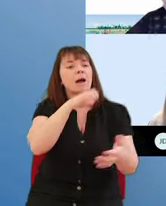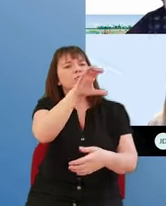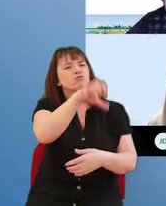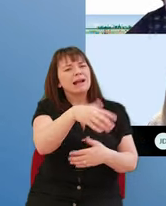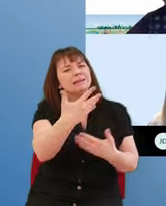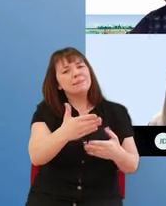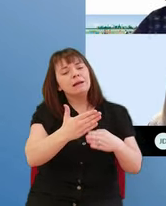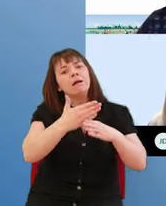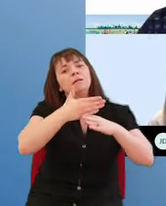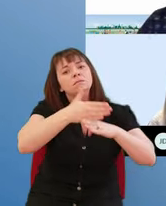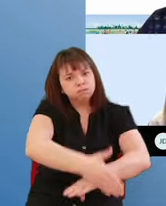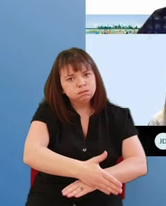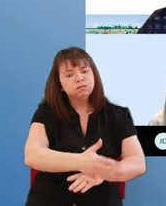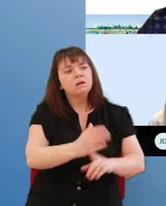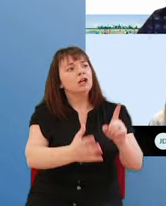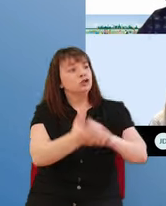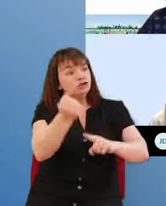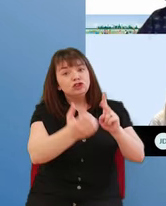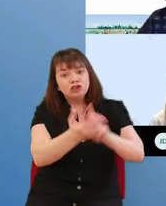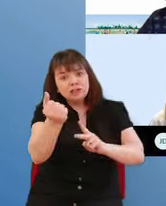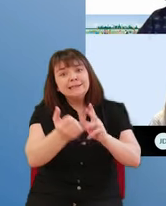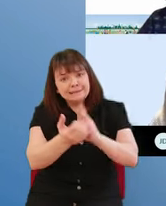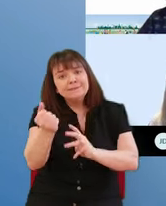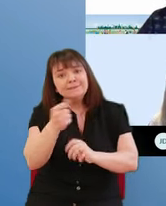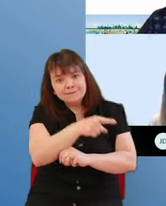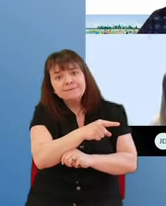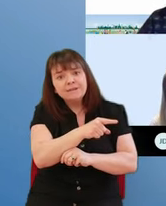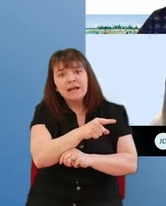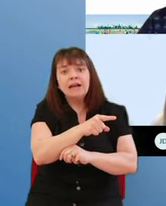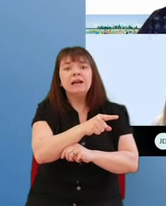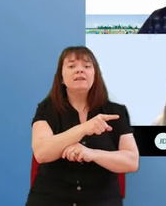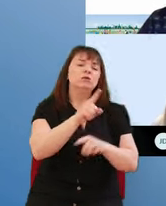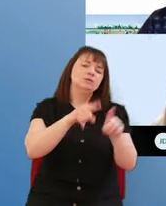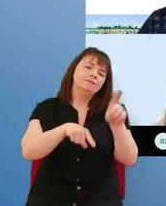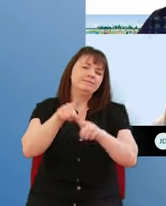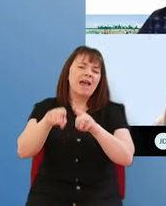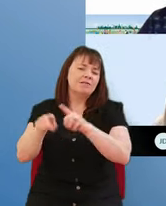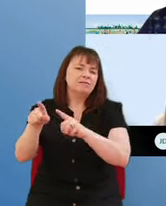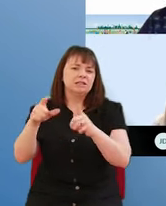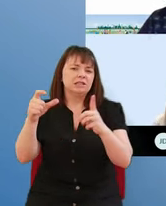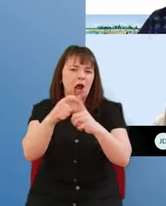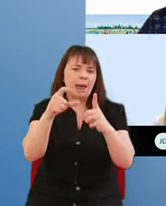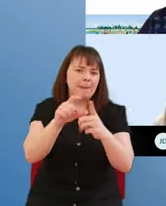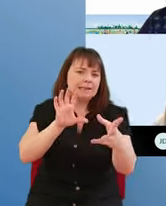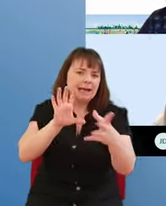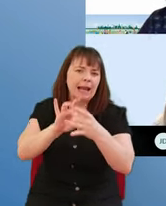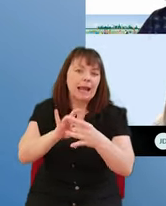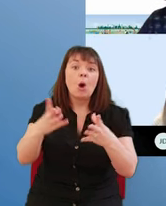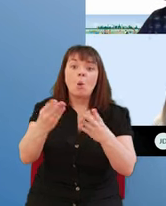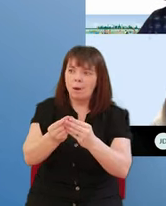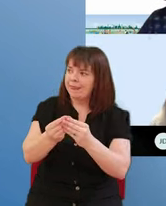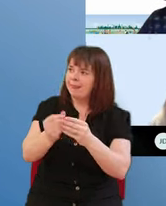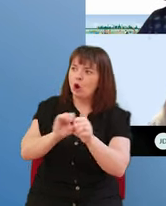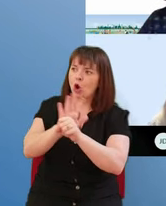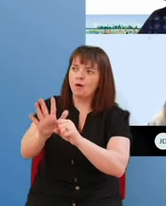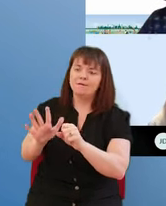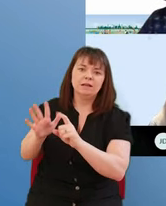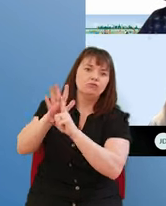COVID. And so it's coupling in supporting those that have done really well with also supporting those that need extra